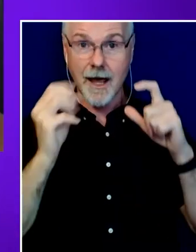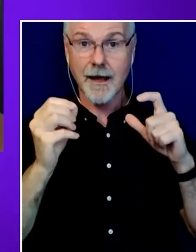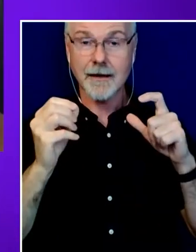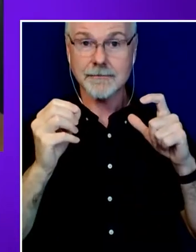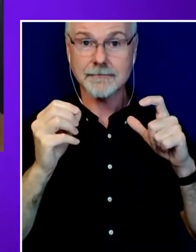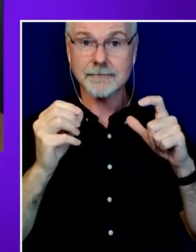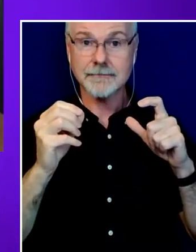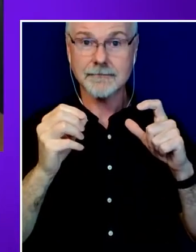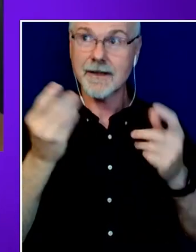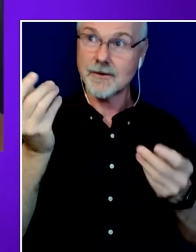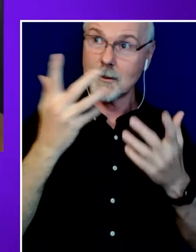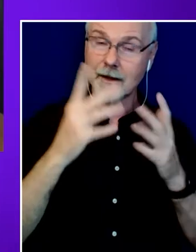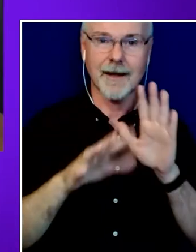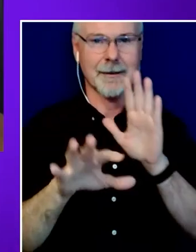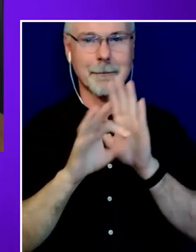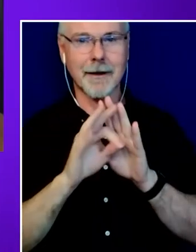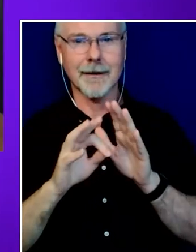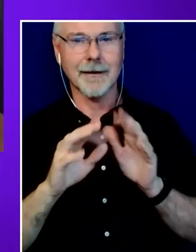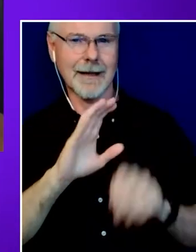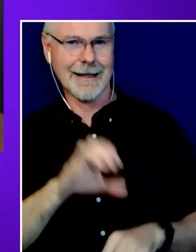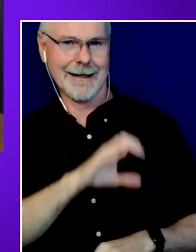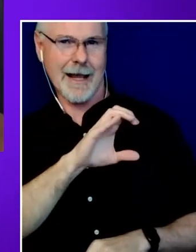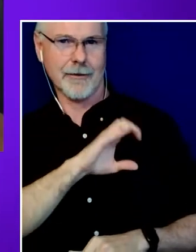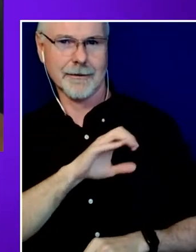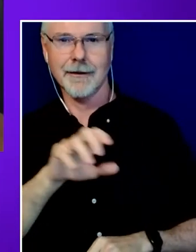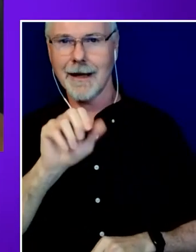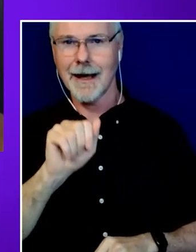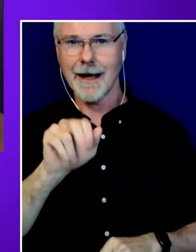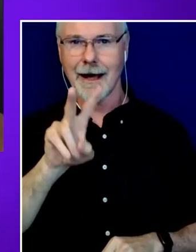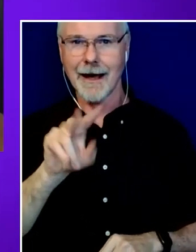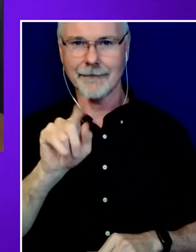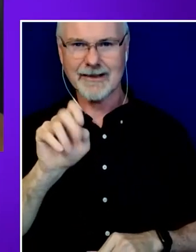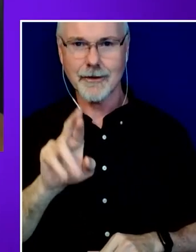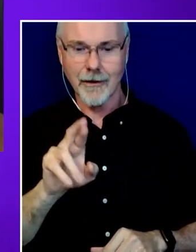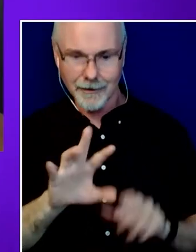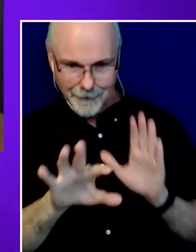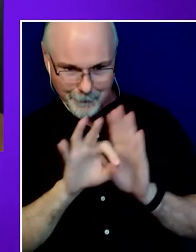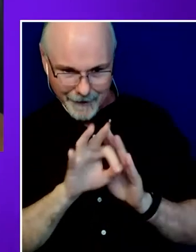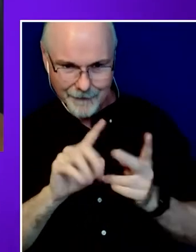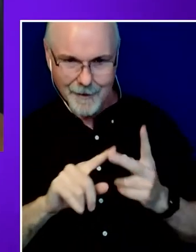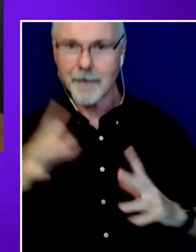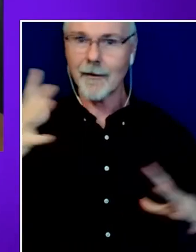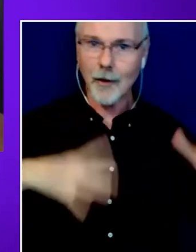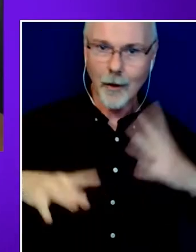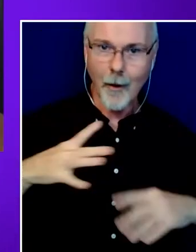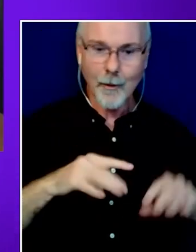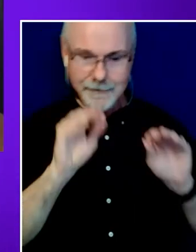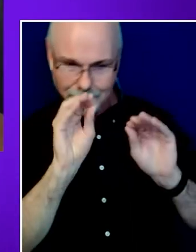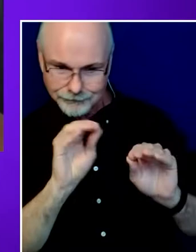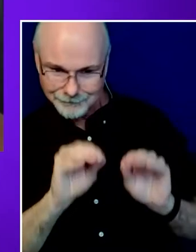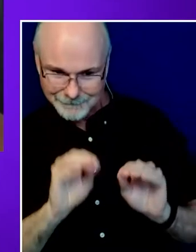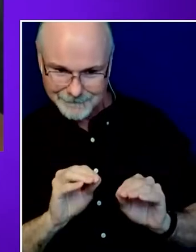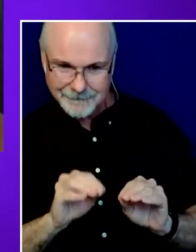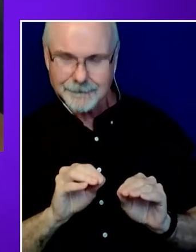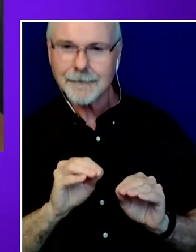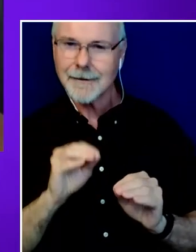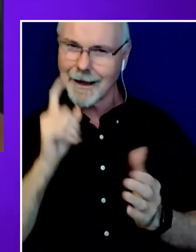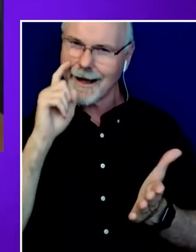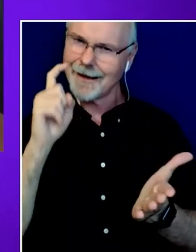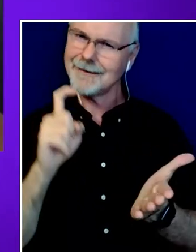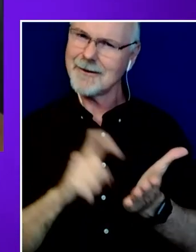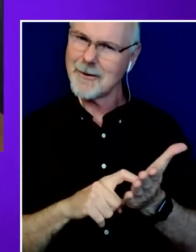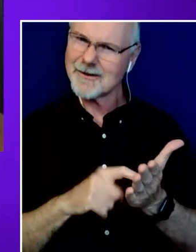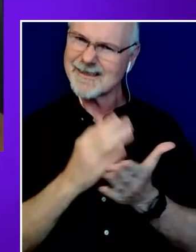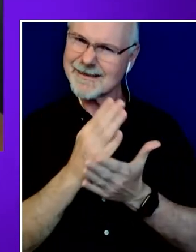choose an avatar and sort of dress the avatar, I noticed a few things. Like, for